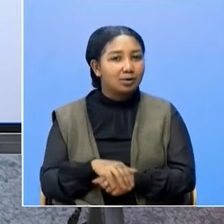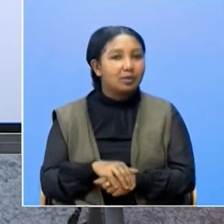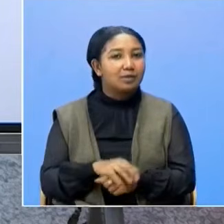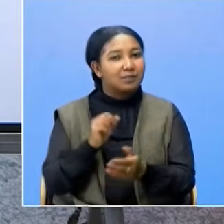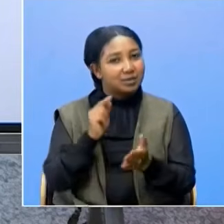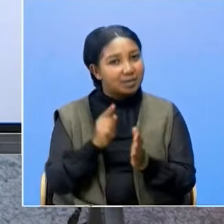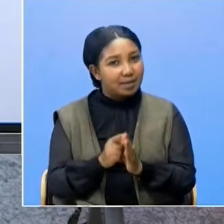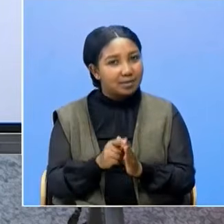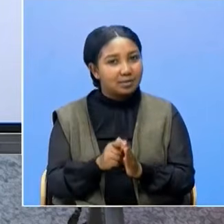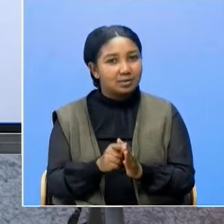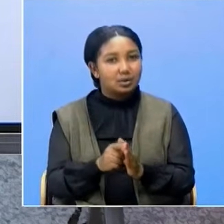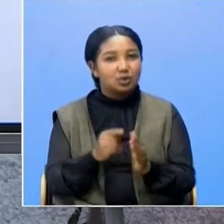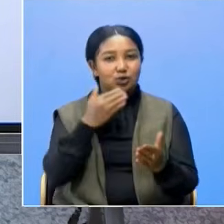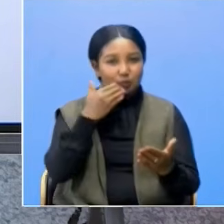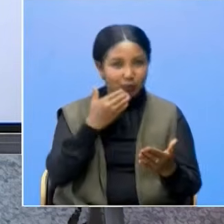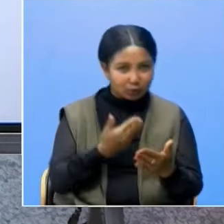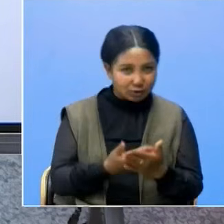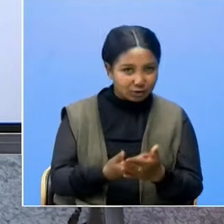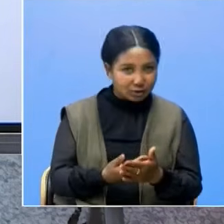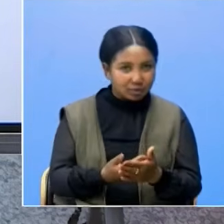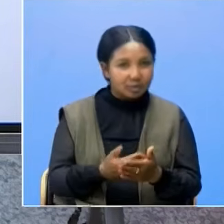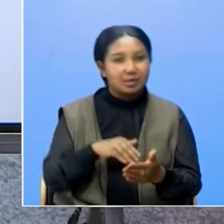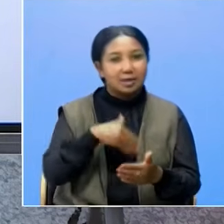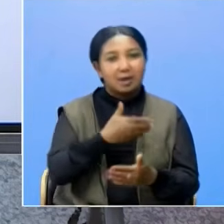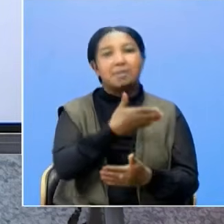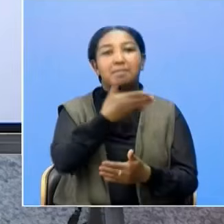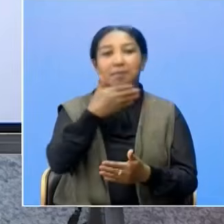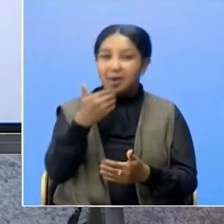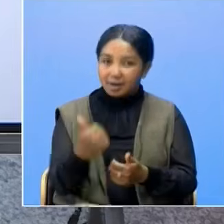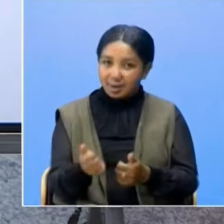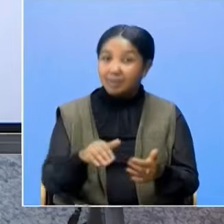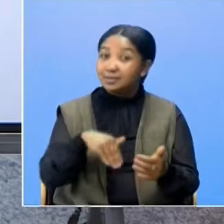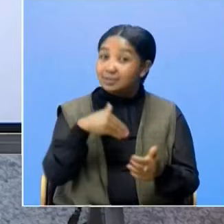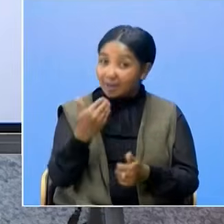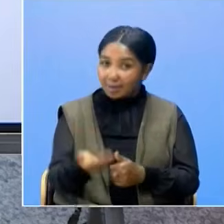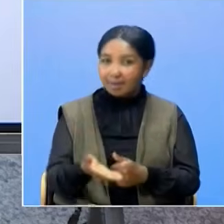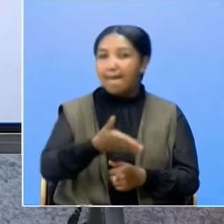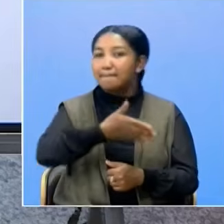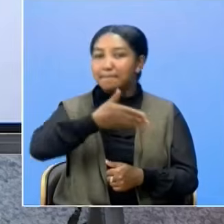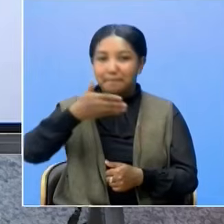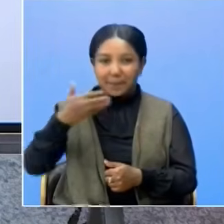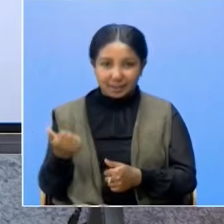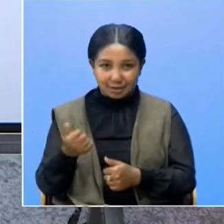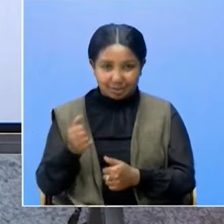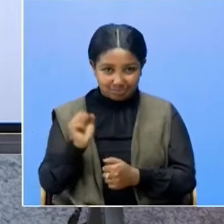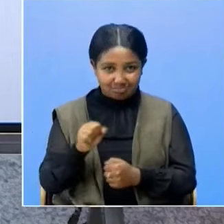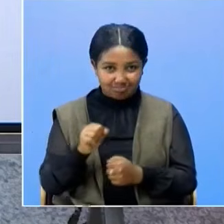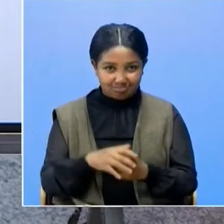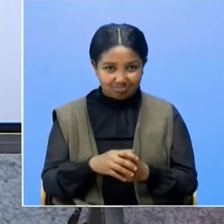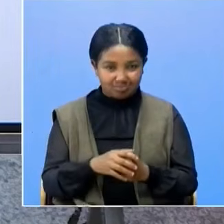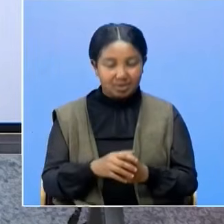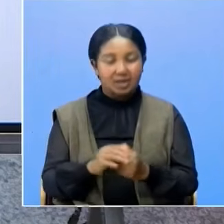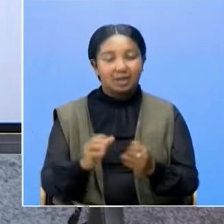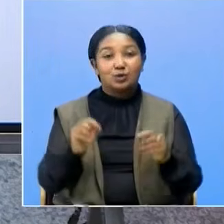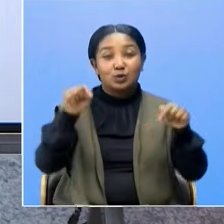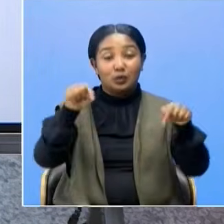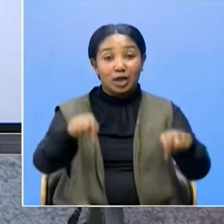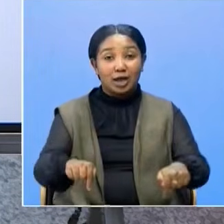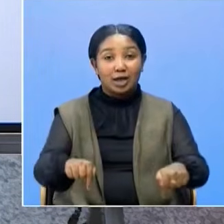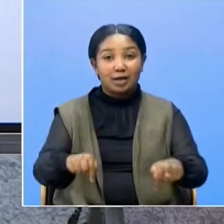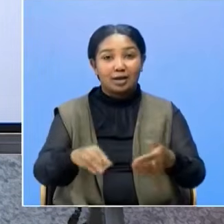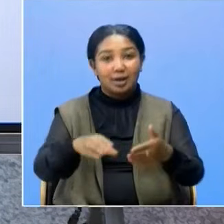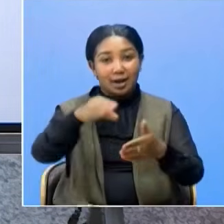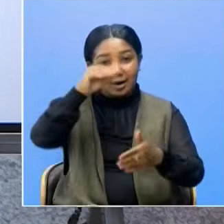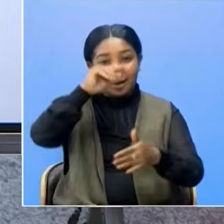for example, we say what? Good, and it becomes better, then best, etc. Very good. And today we're going to